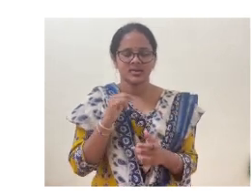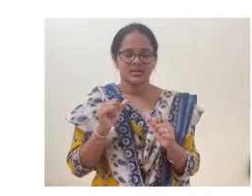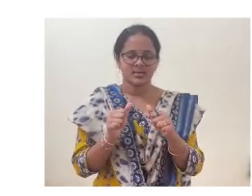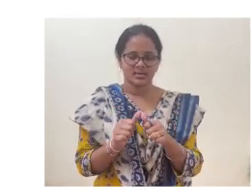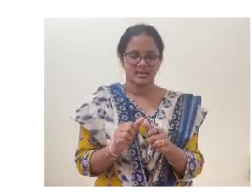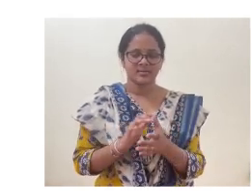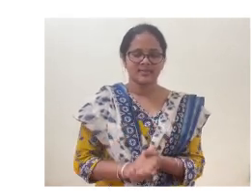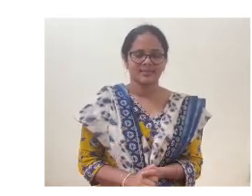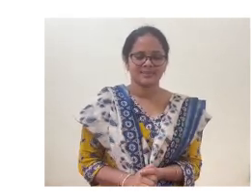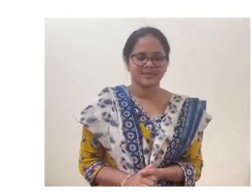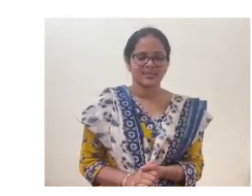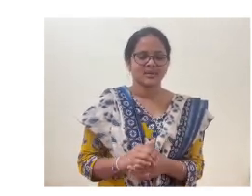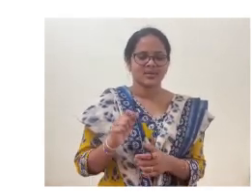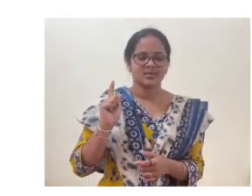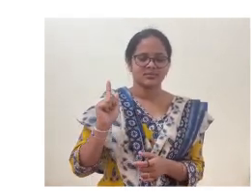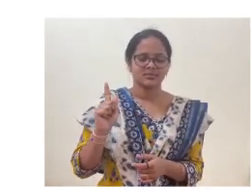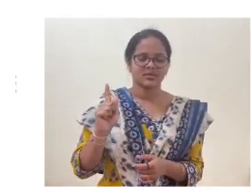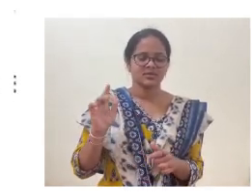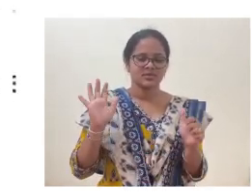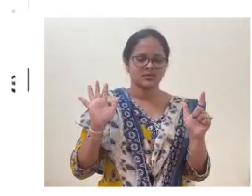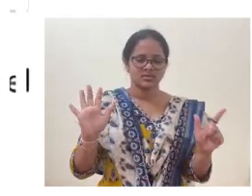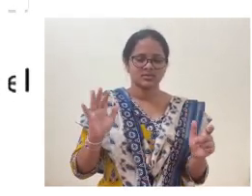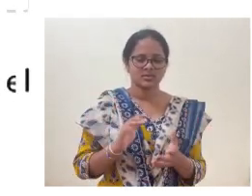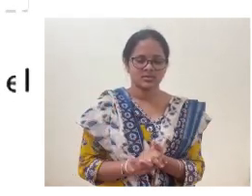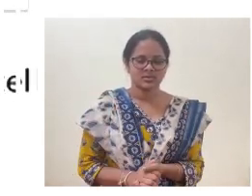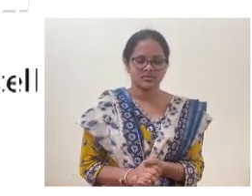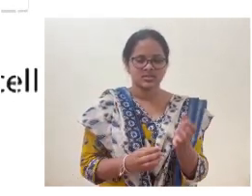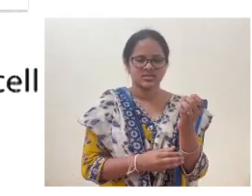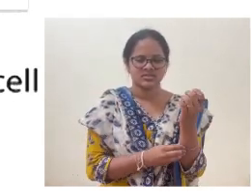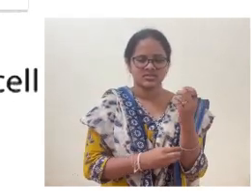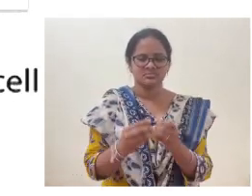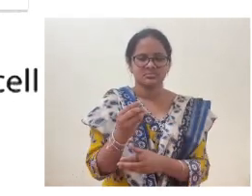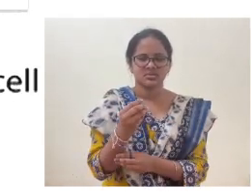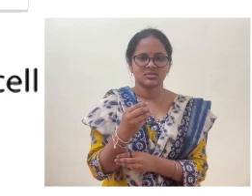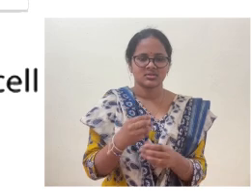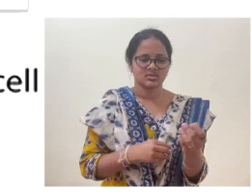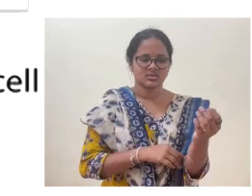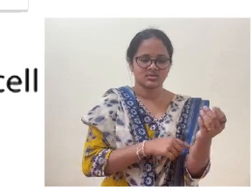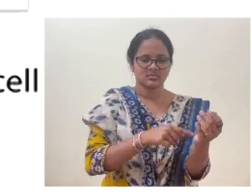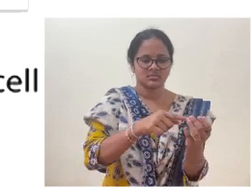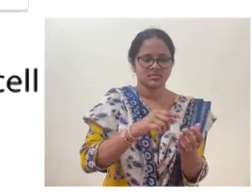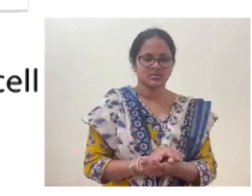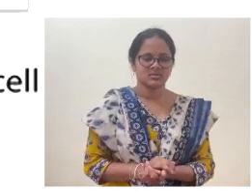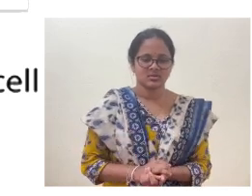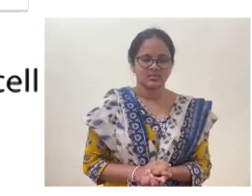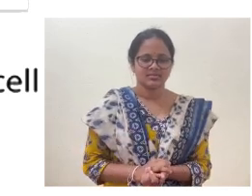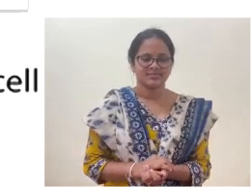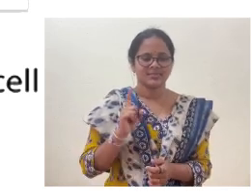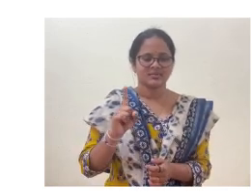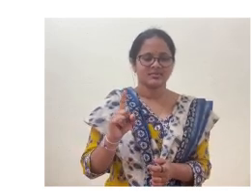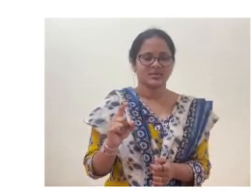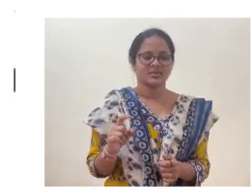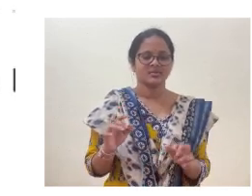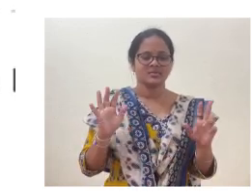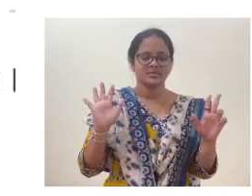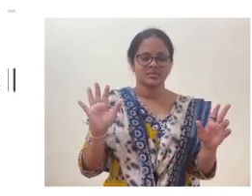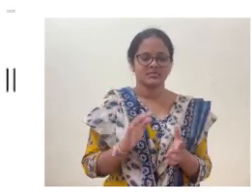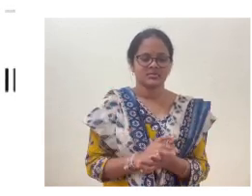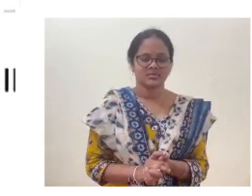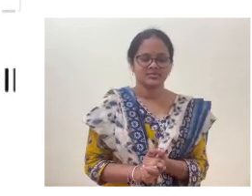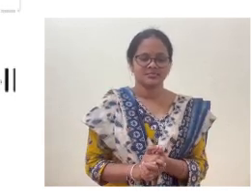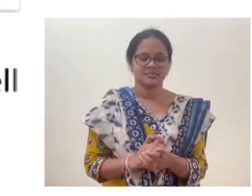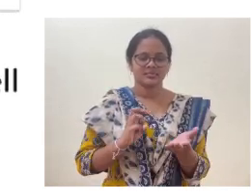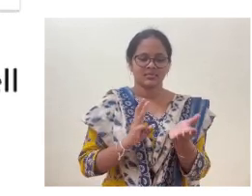hearing aids, or lip reading. Thalassemia. A blood disorder that causes weakness and